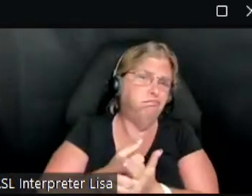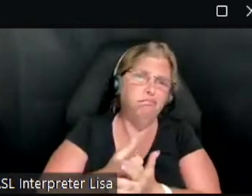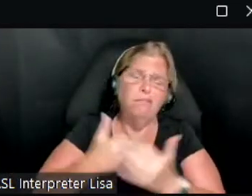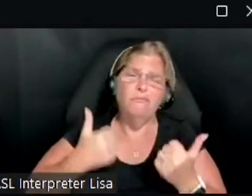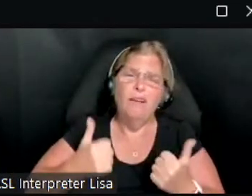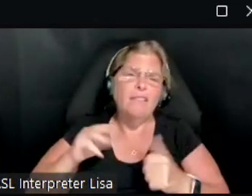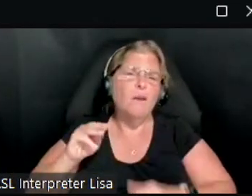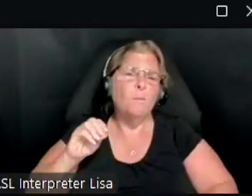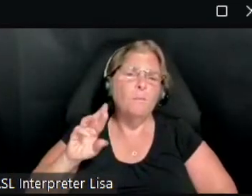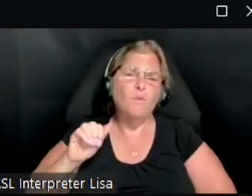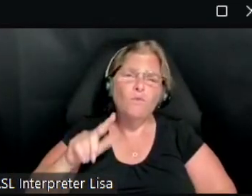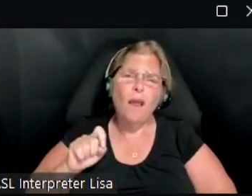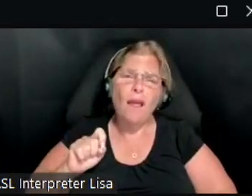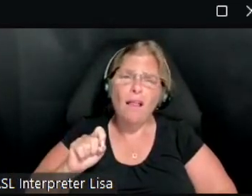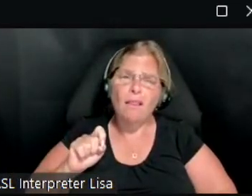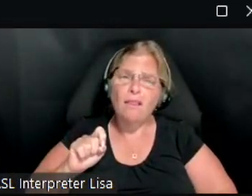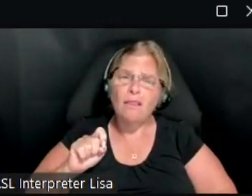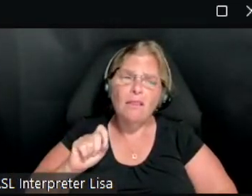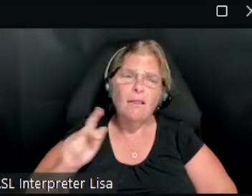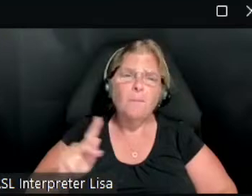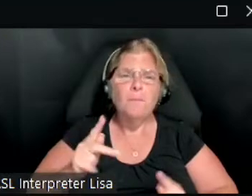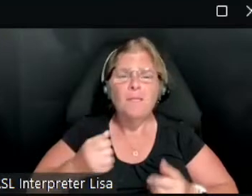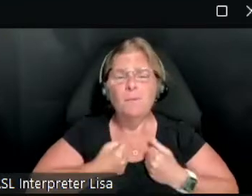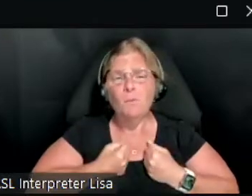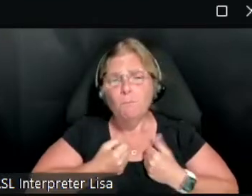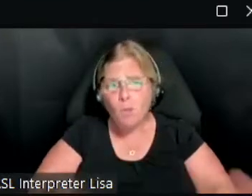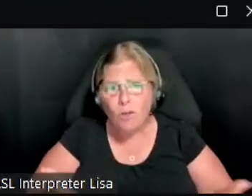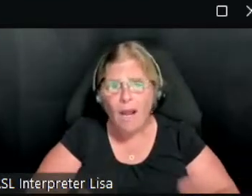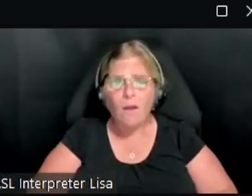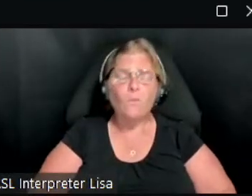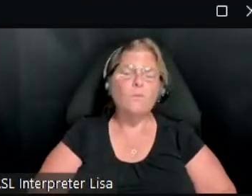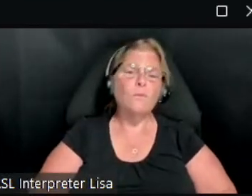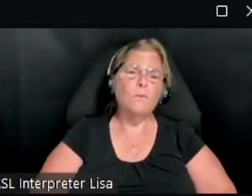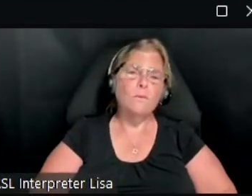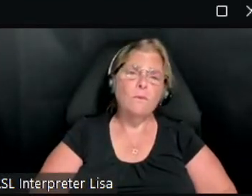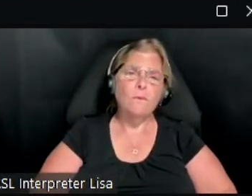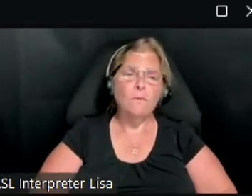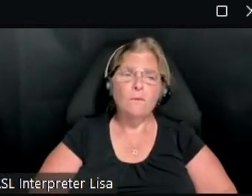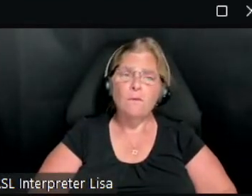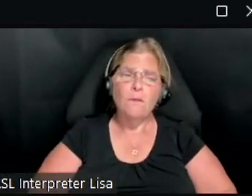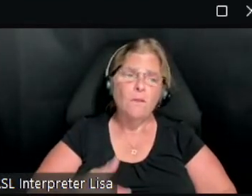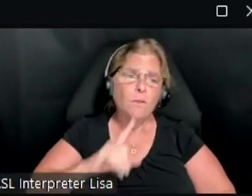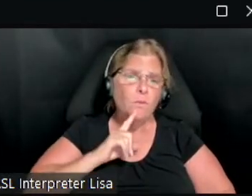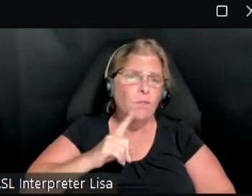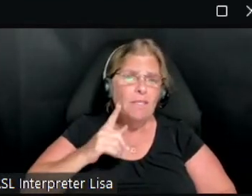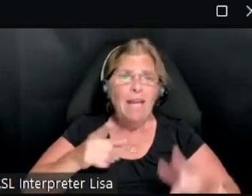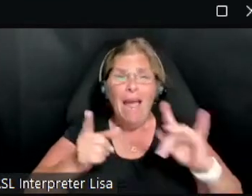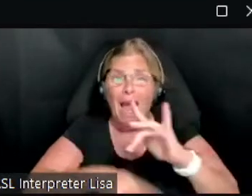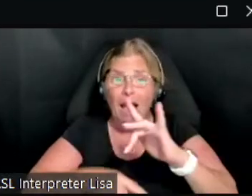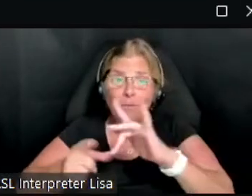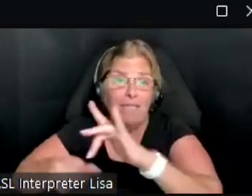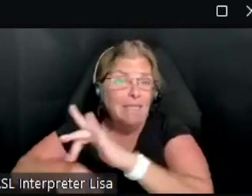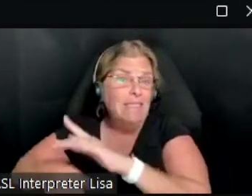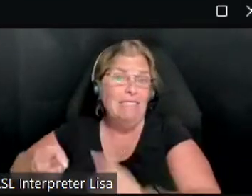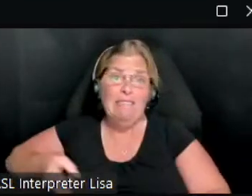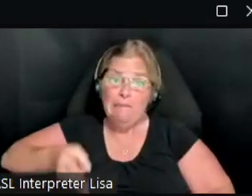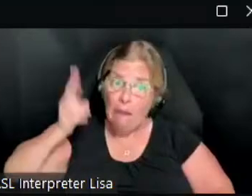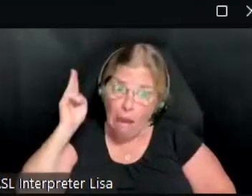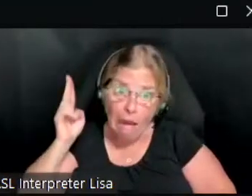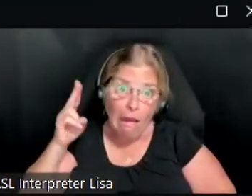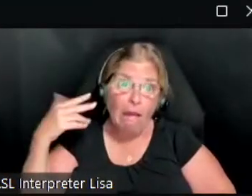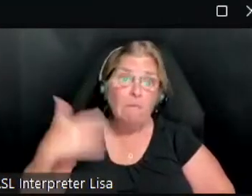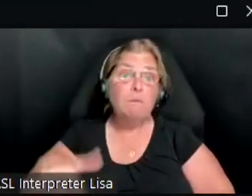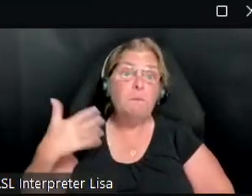are burnt out. We have very high absenteeism rates,